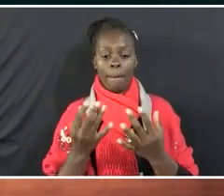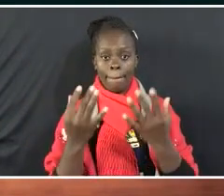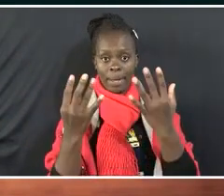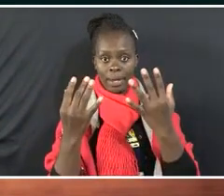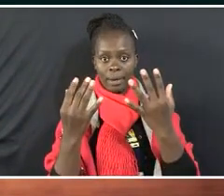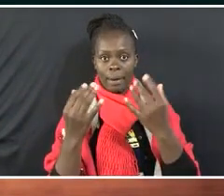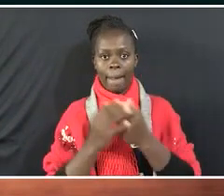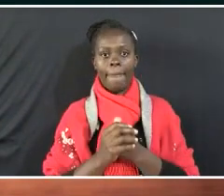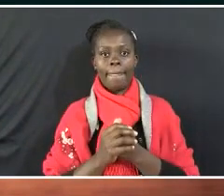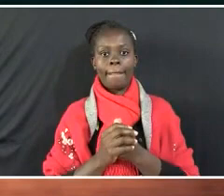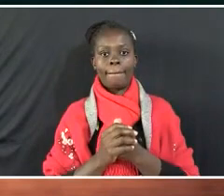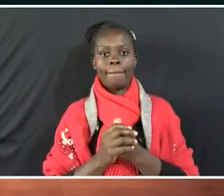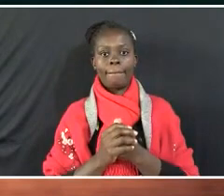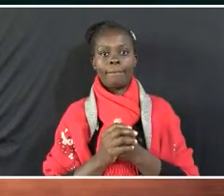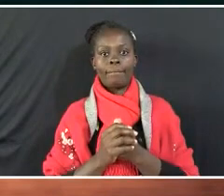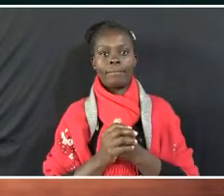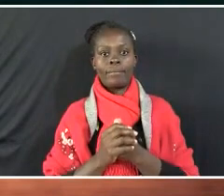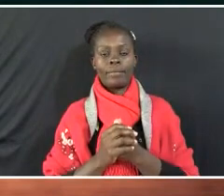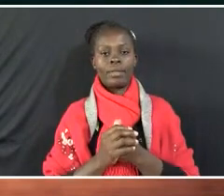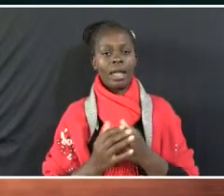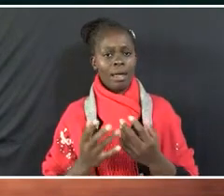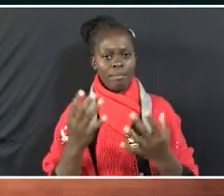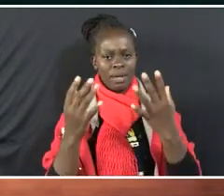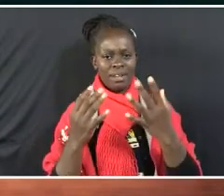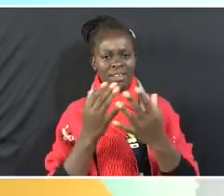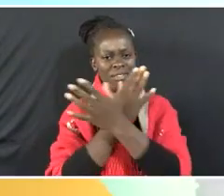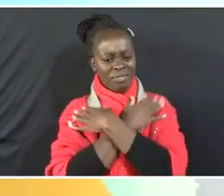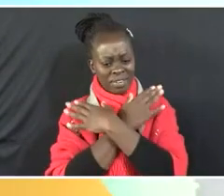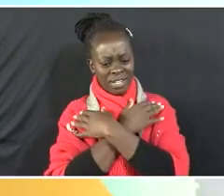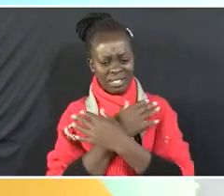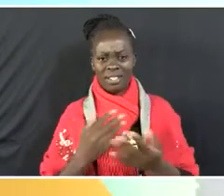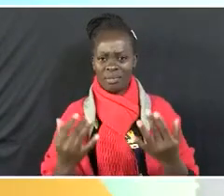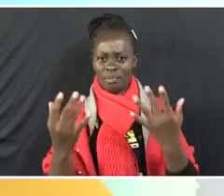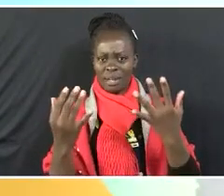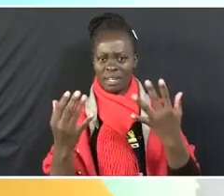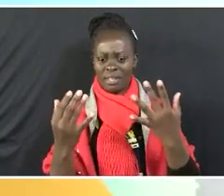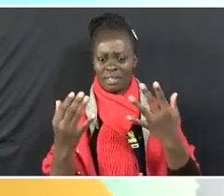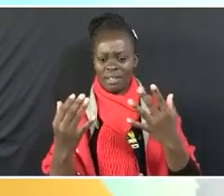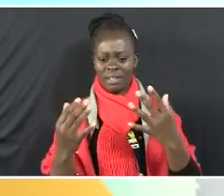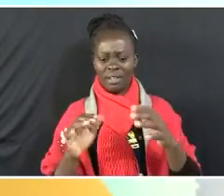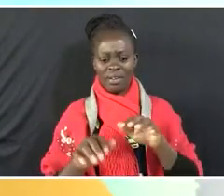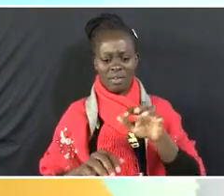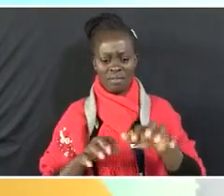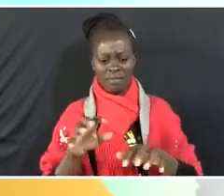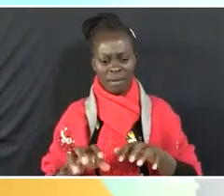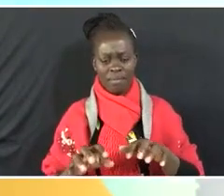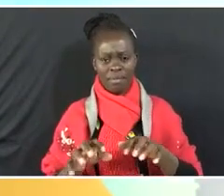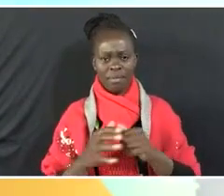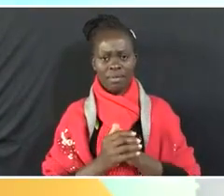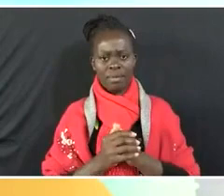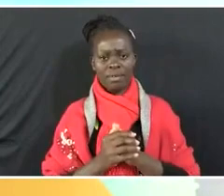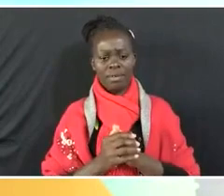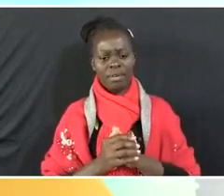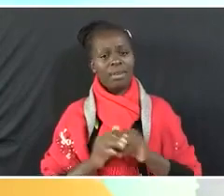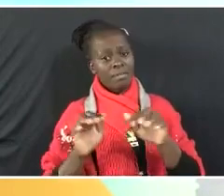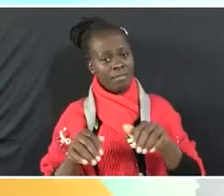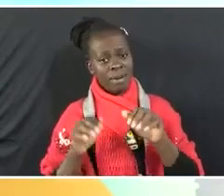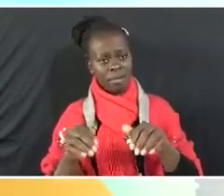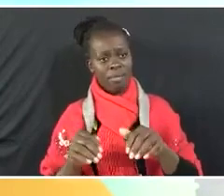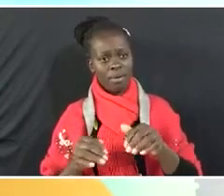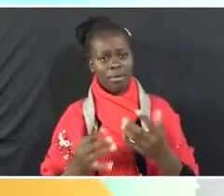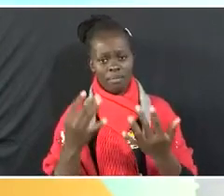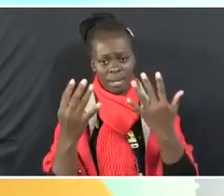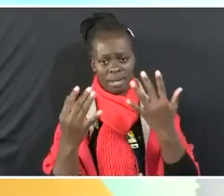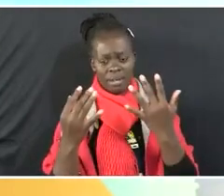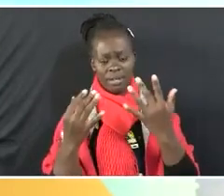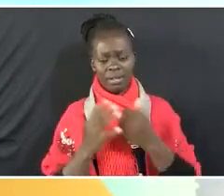Absalom's friends went and set it on fire. Can you imagine? Attention seeking. You know that one? Attention